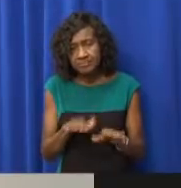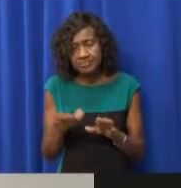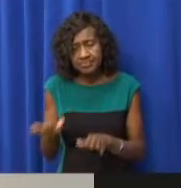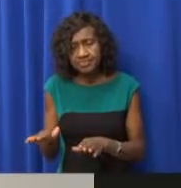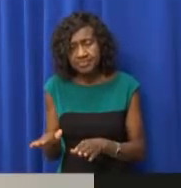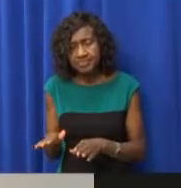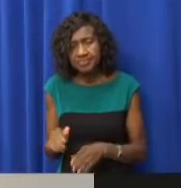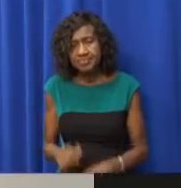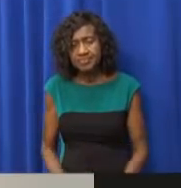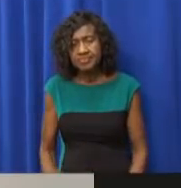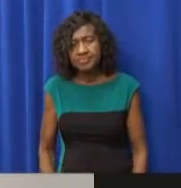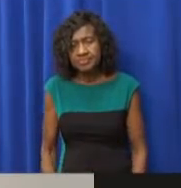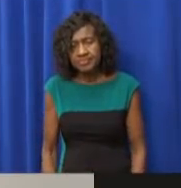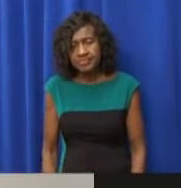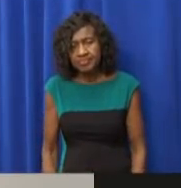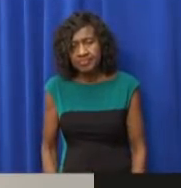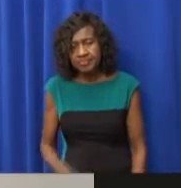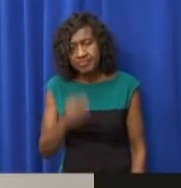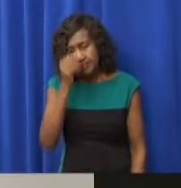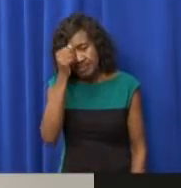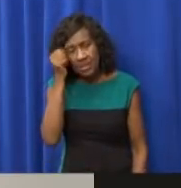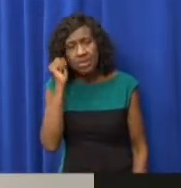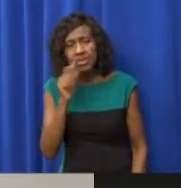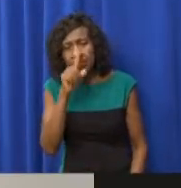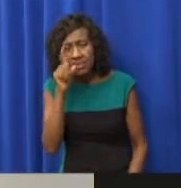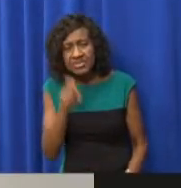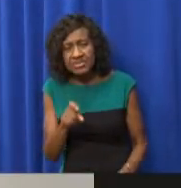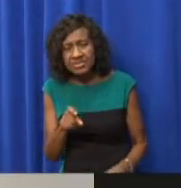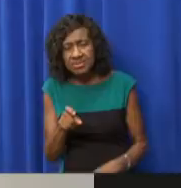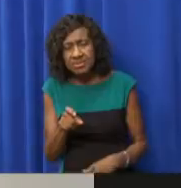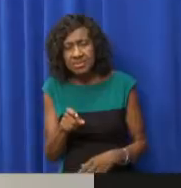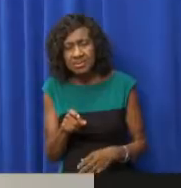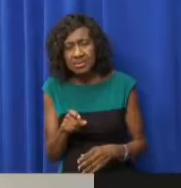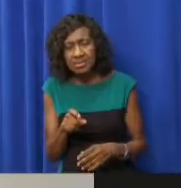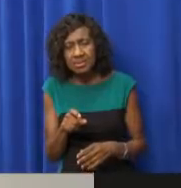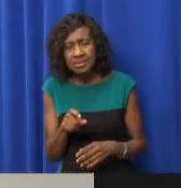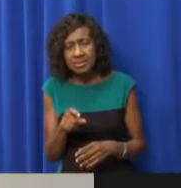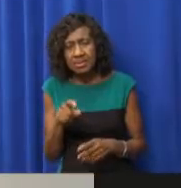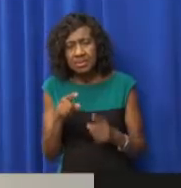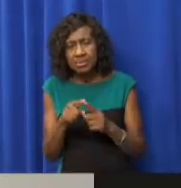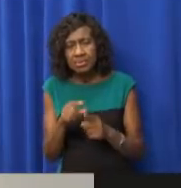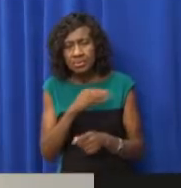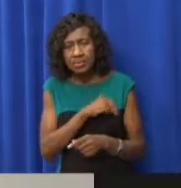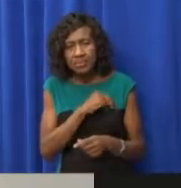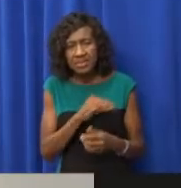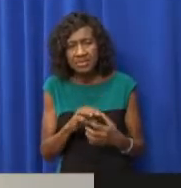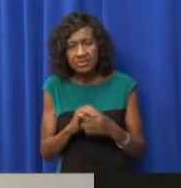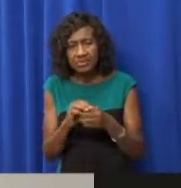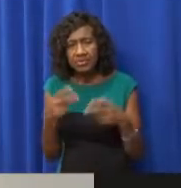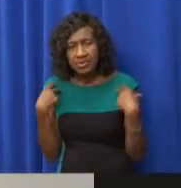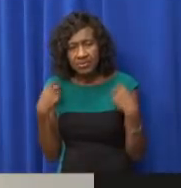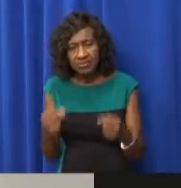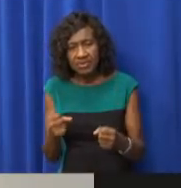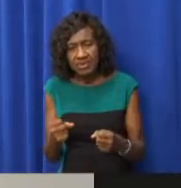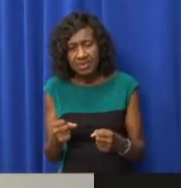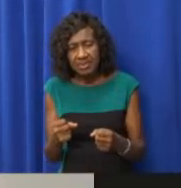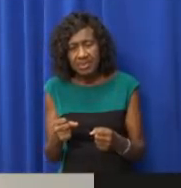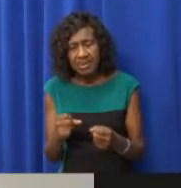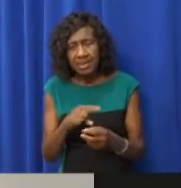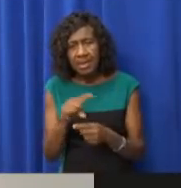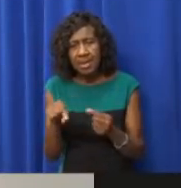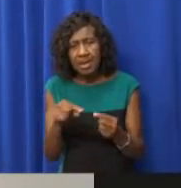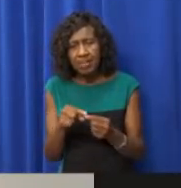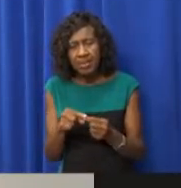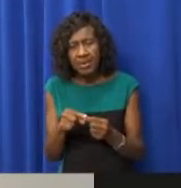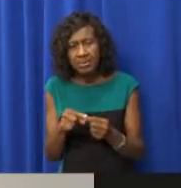the Minister of Health about the announcements that were made today about scheduling patients.